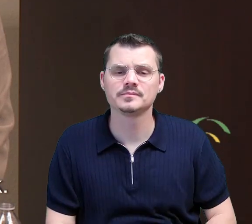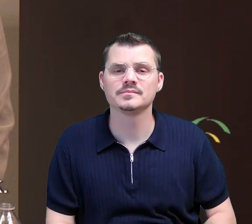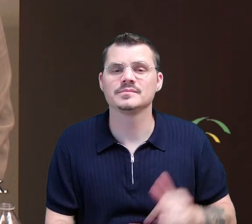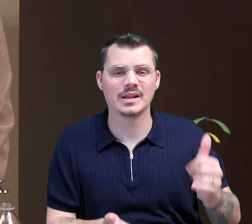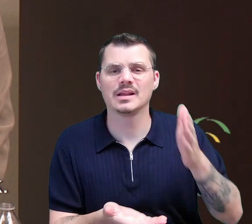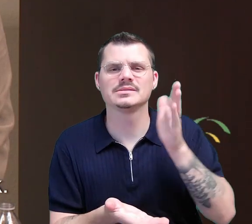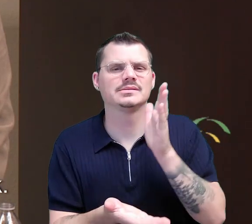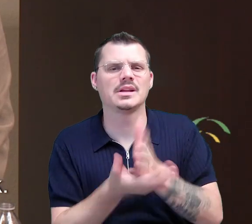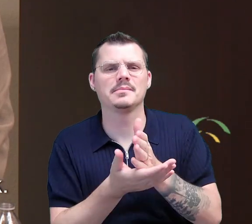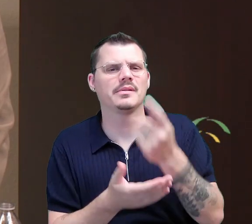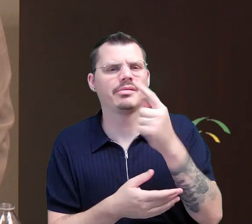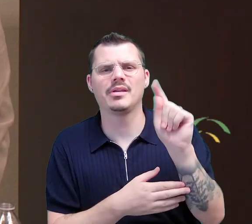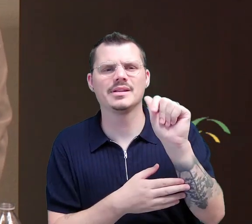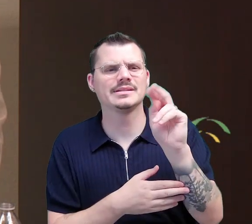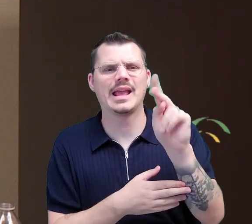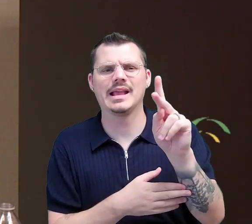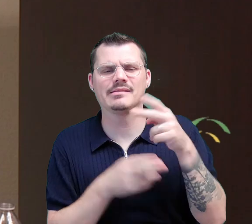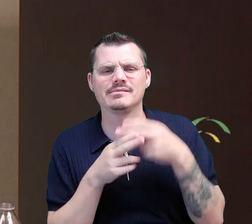She stopped being called the tank.